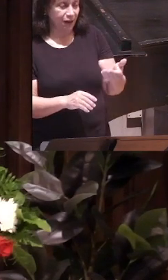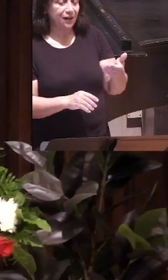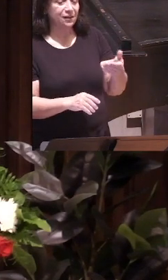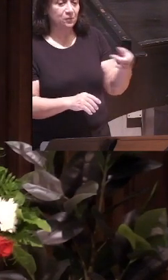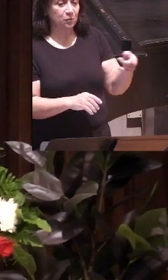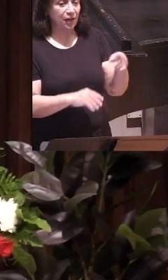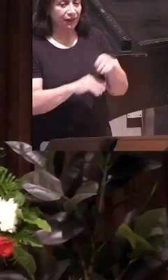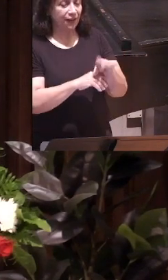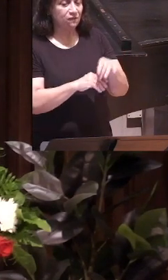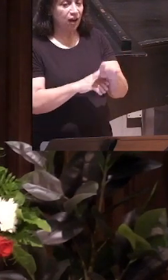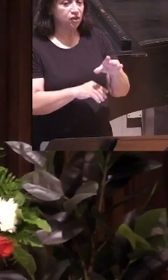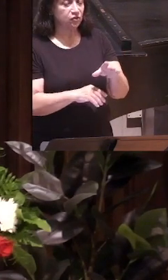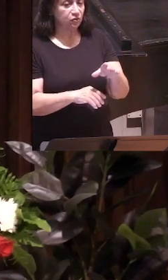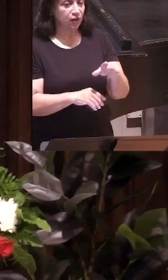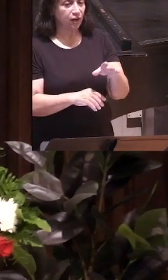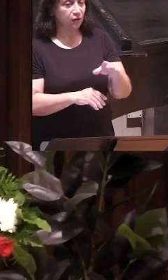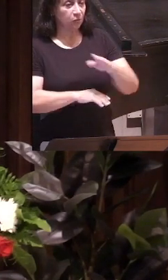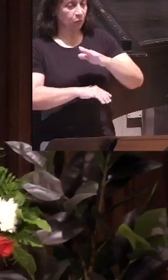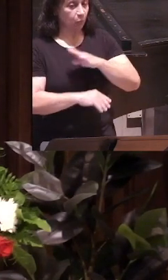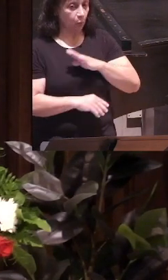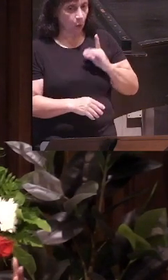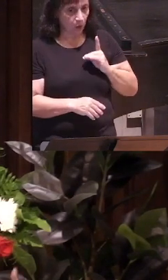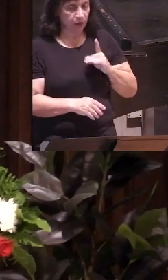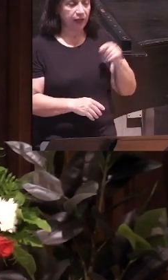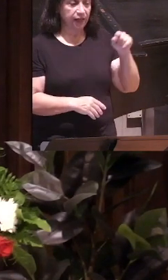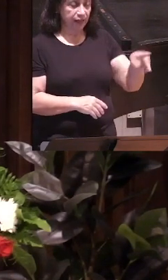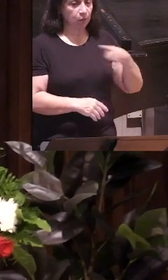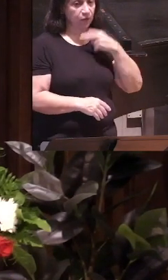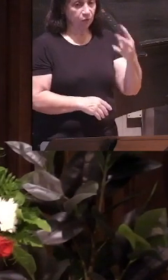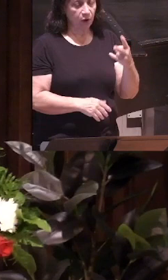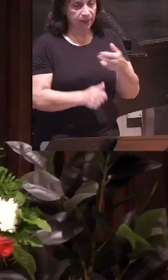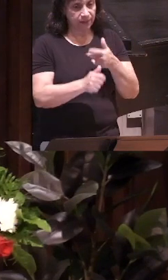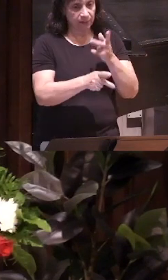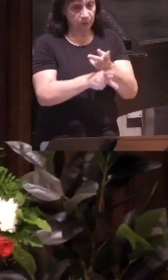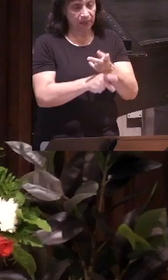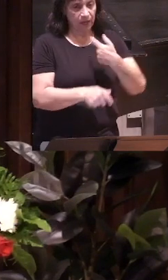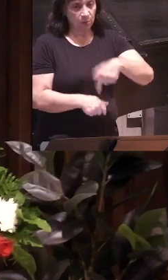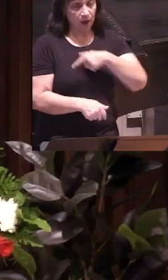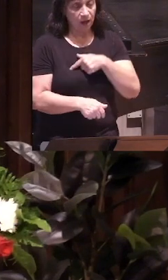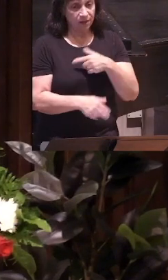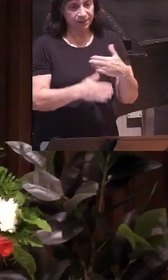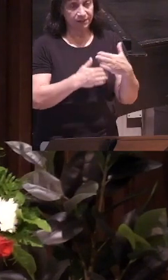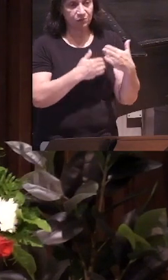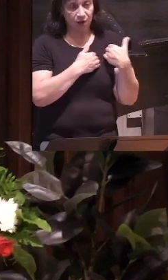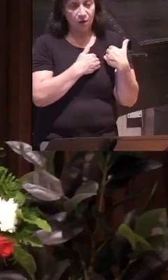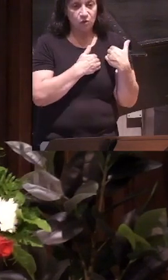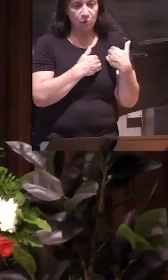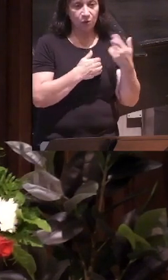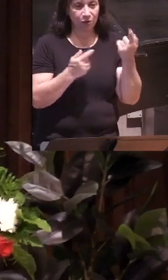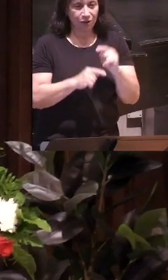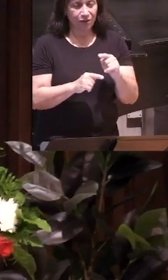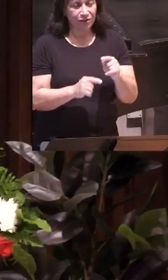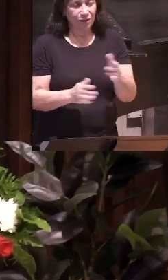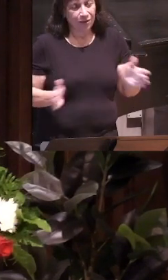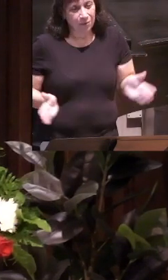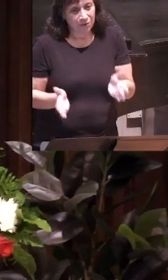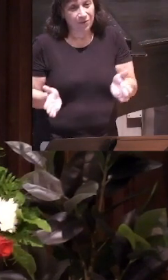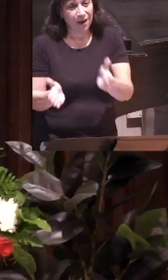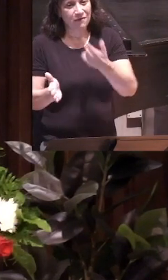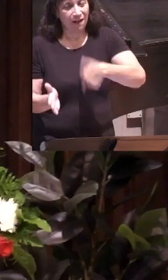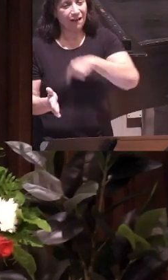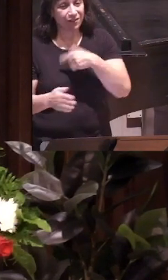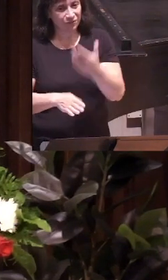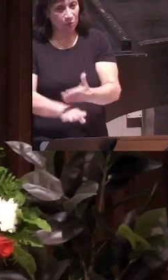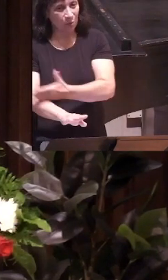that he would use his voice to hold us accountable so that we would drive progress. So that was always so meaningful for us. And I know that